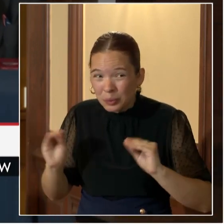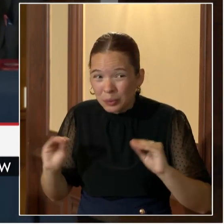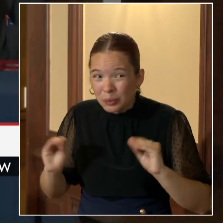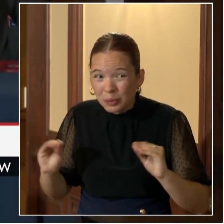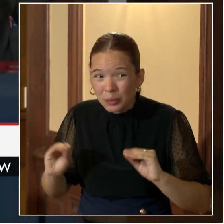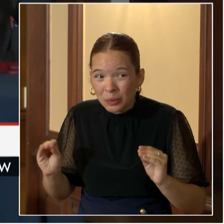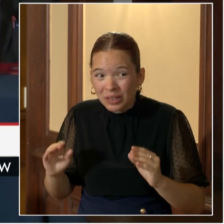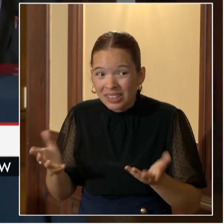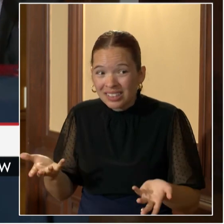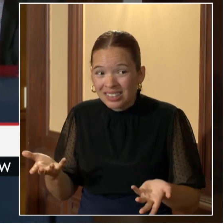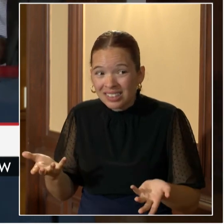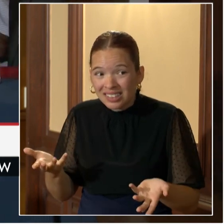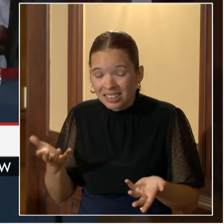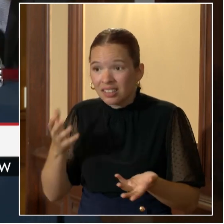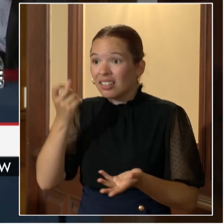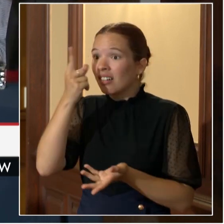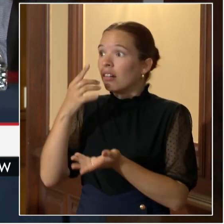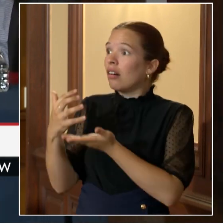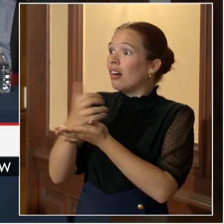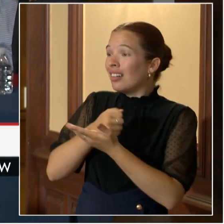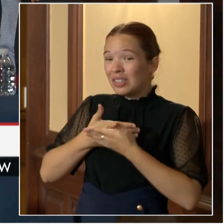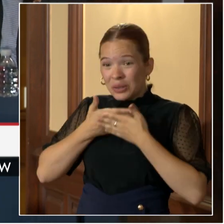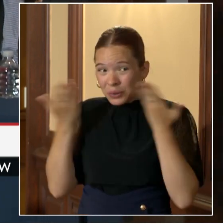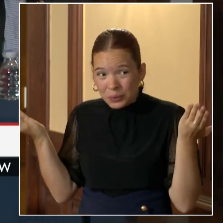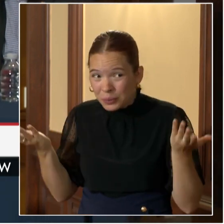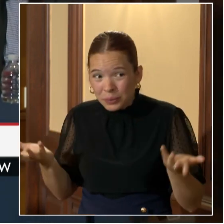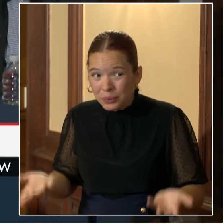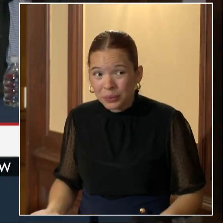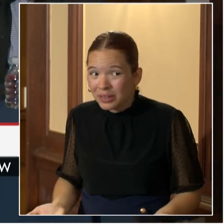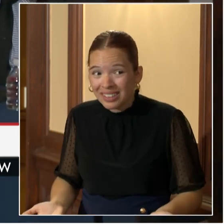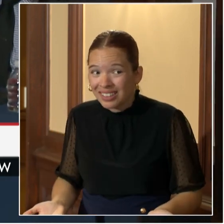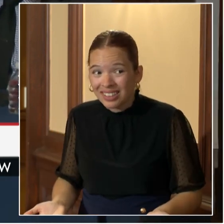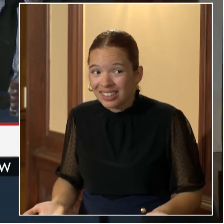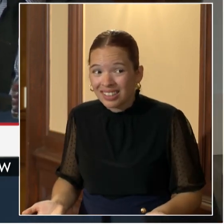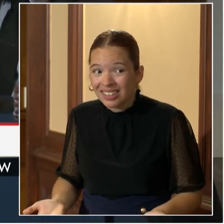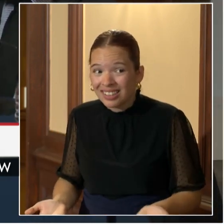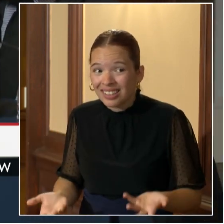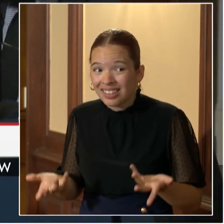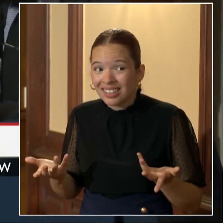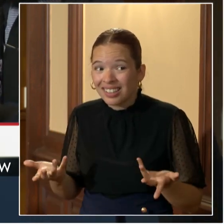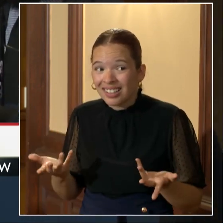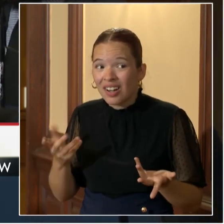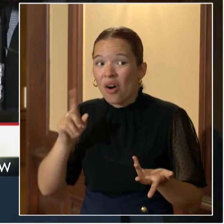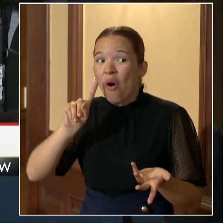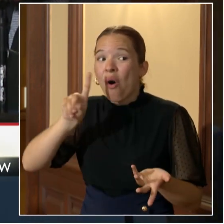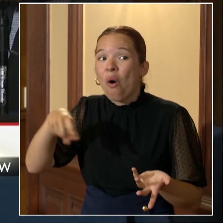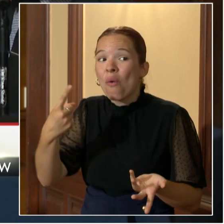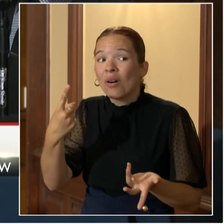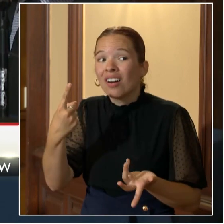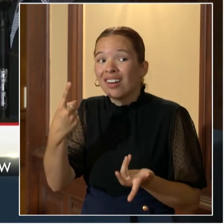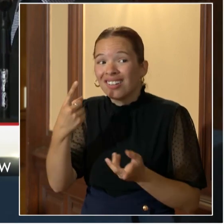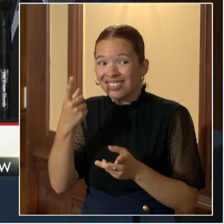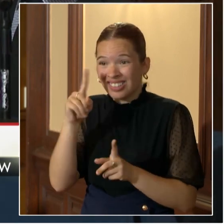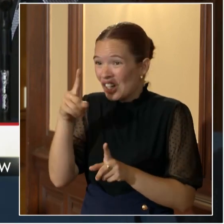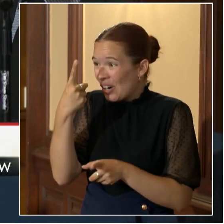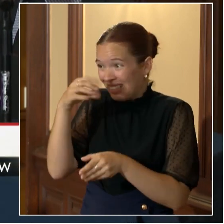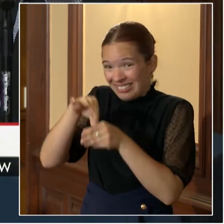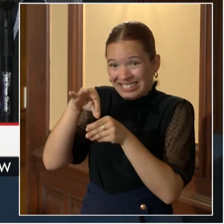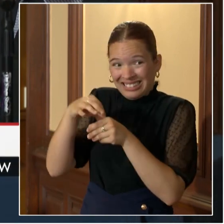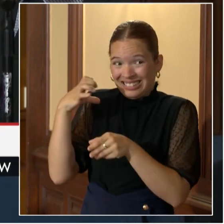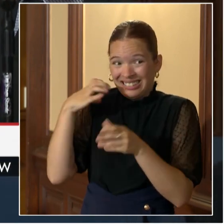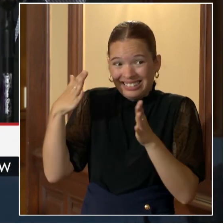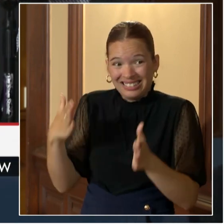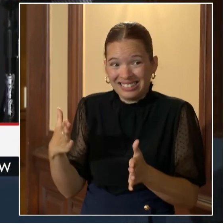voted that we're the only elected officials in the District of Columbia not to get a salary. They're unanimously